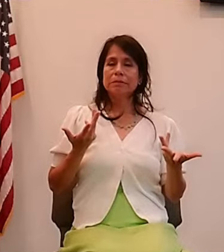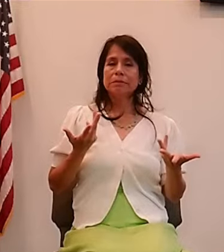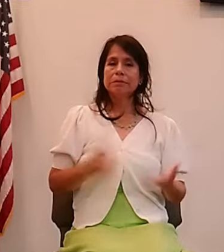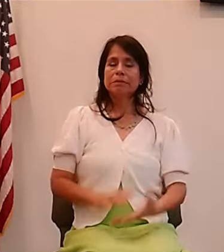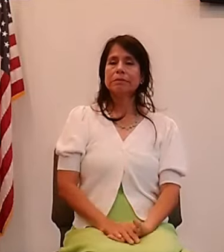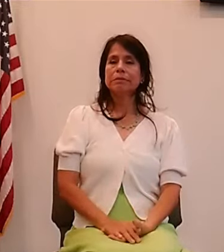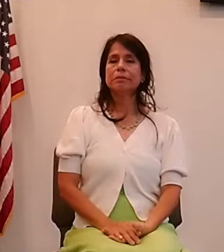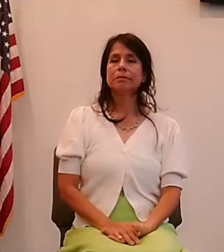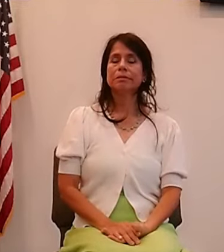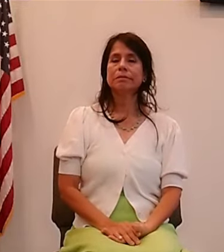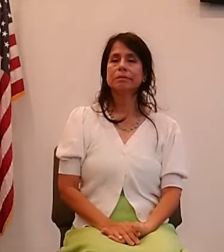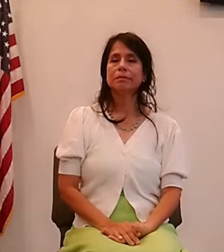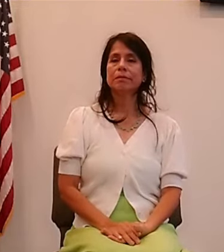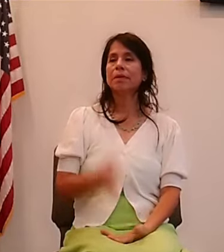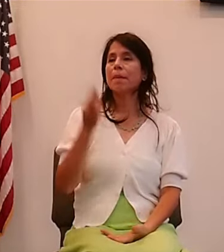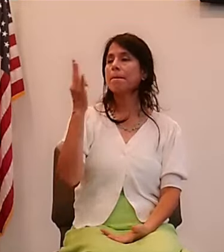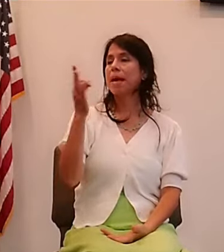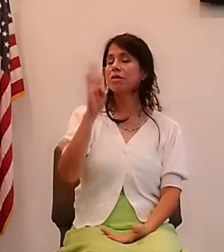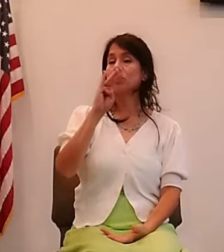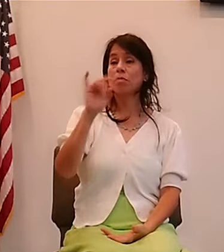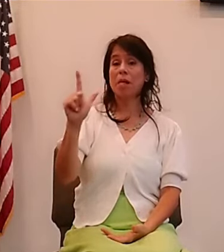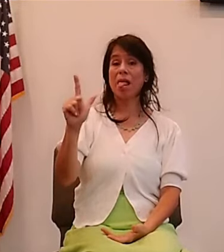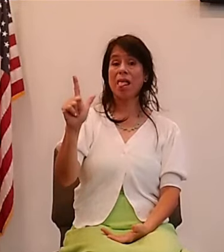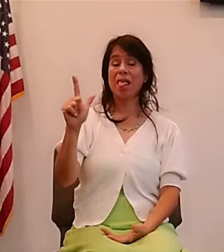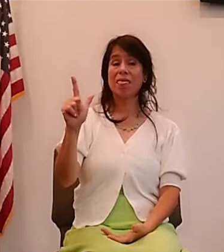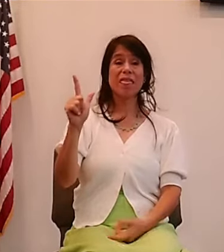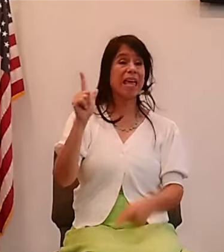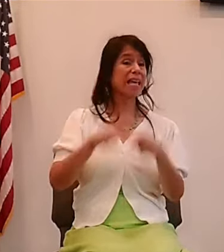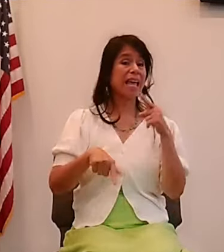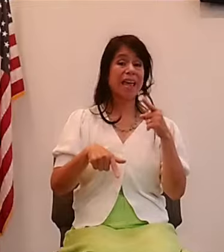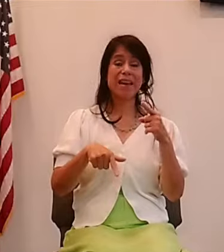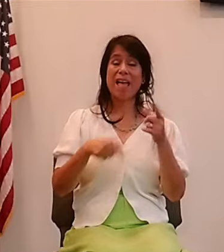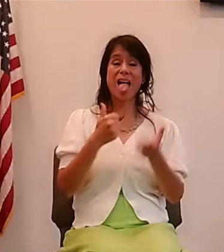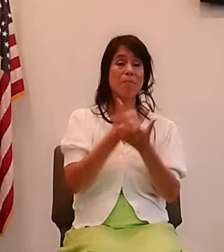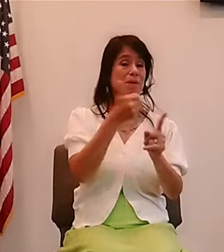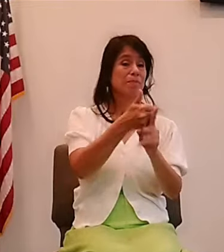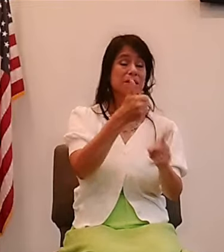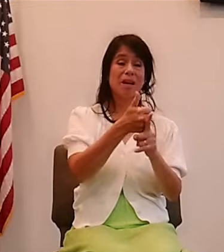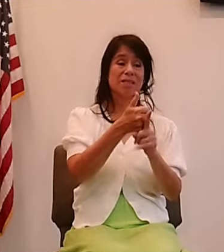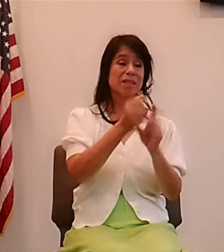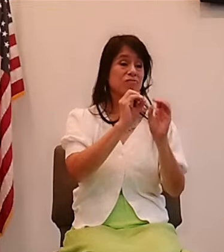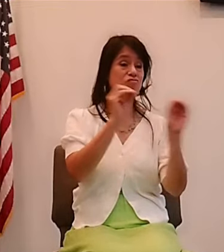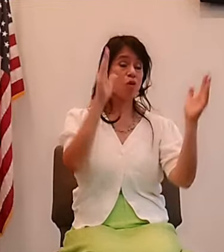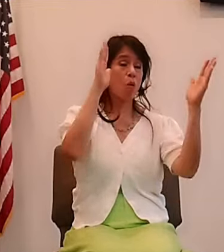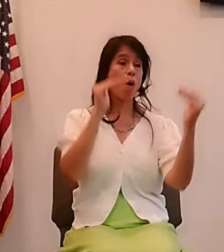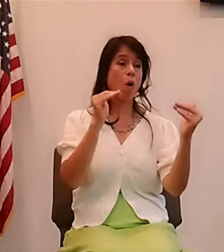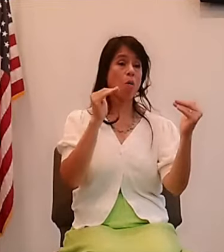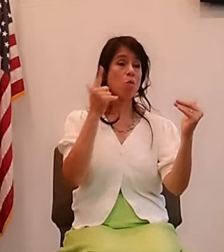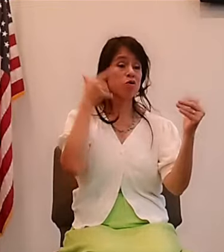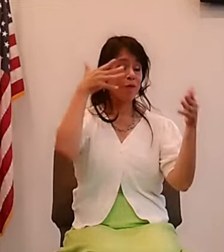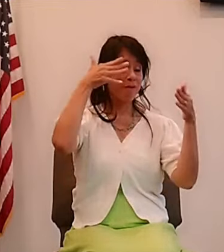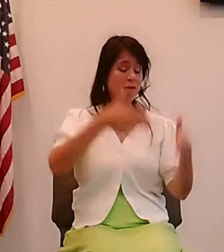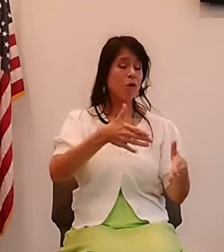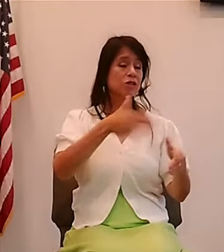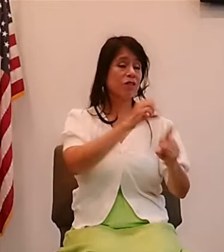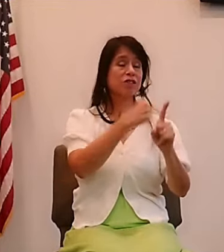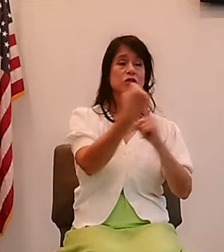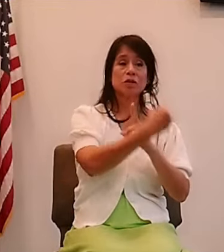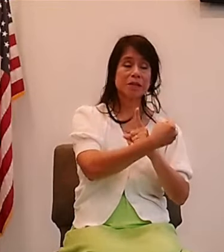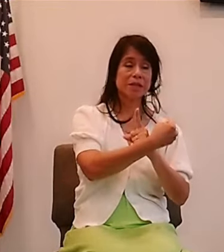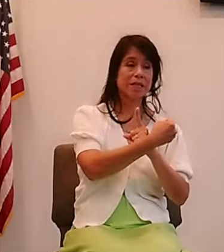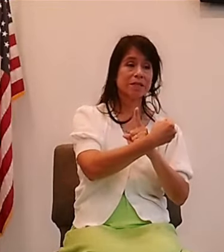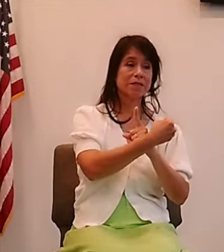Pastor Bill said, helpless, we're helpless and hopeless. when we focus on our circumstances